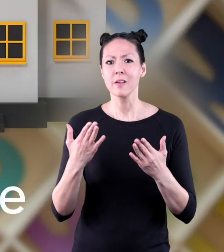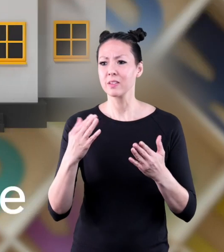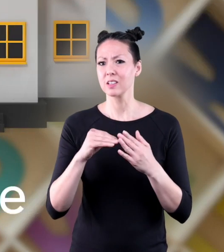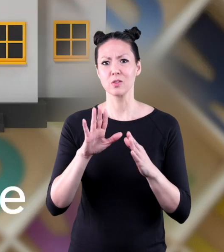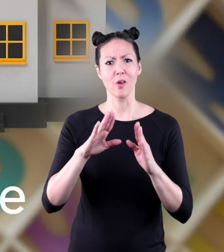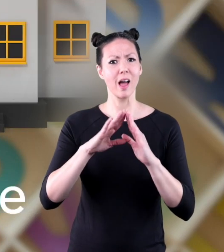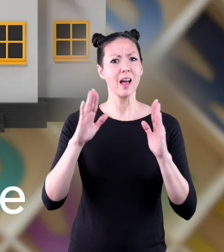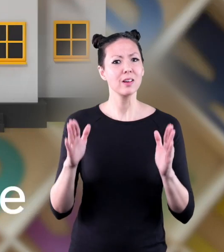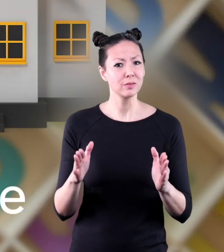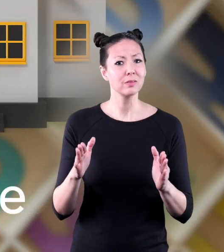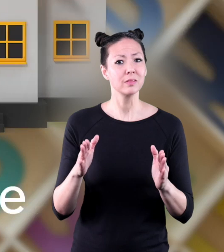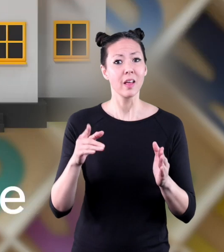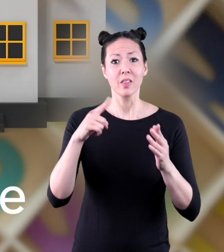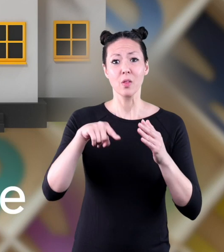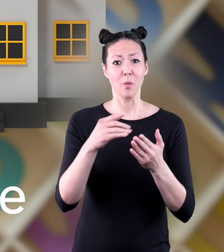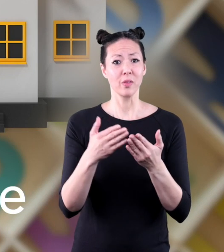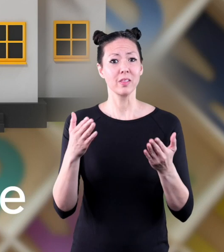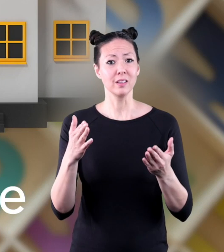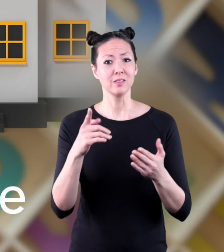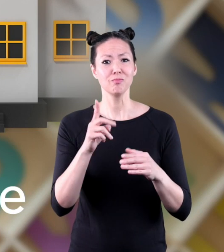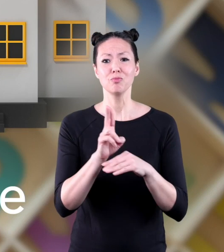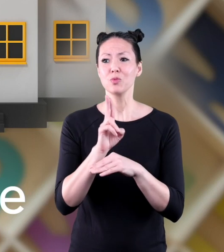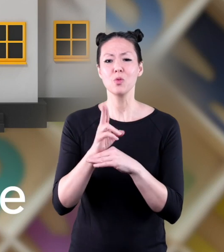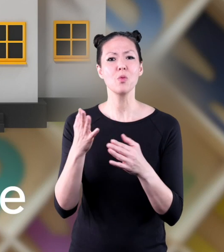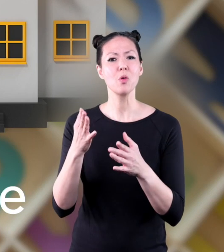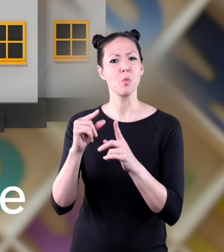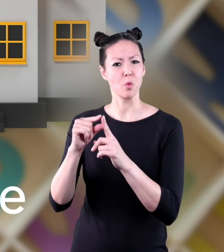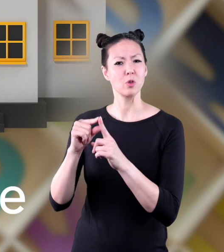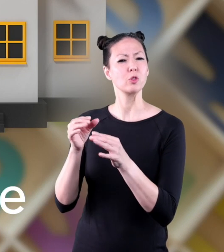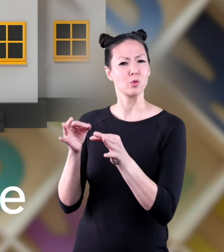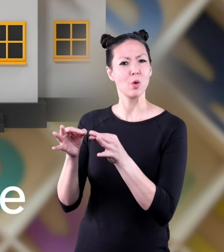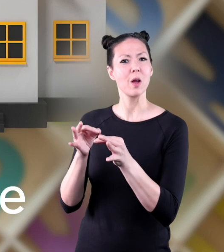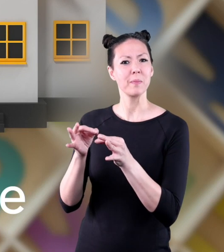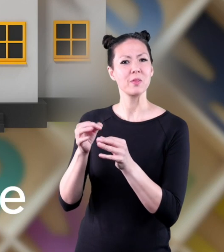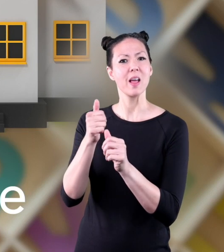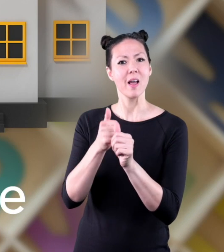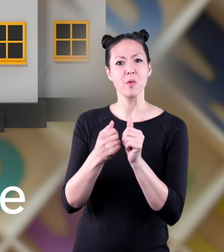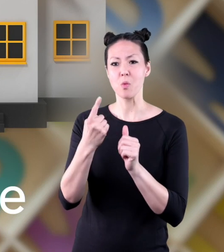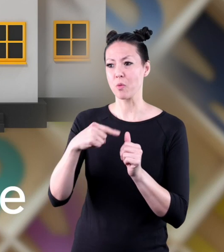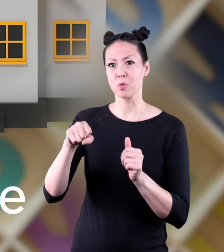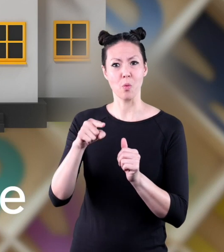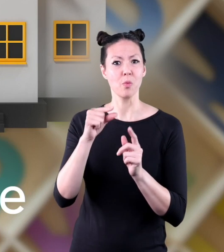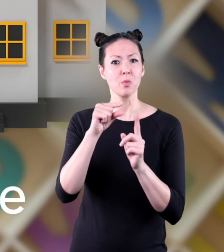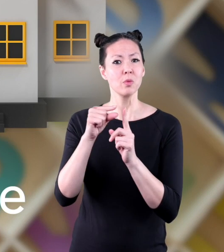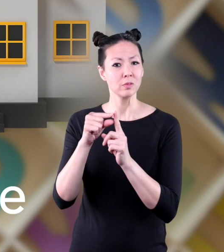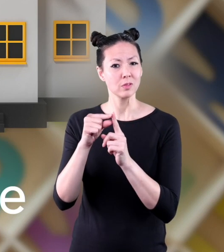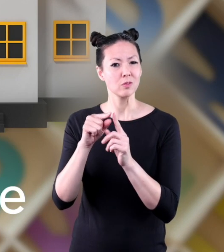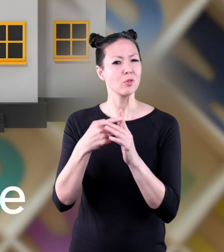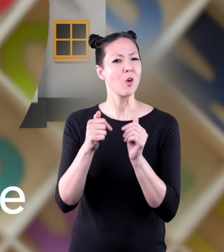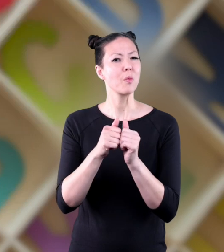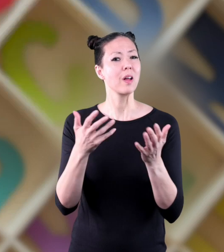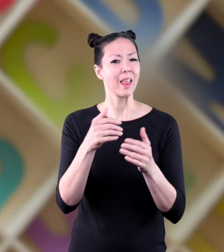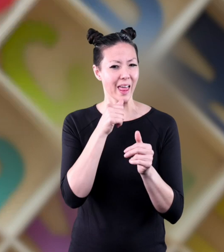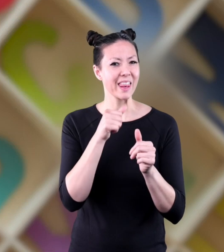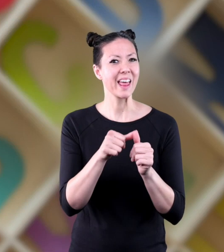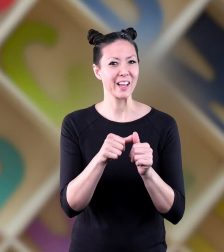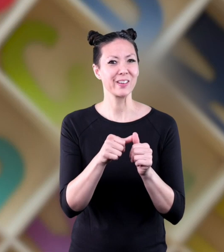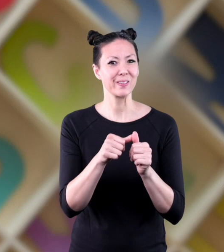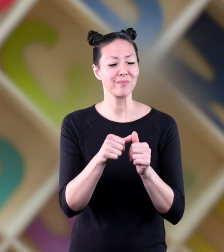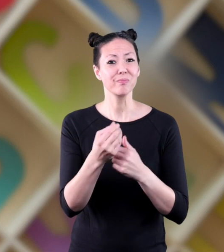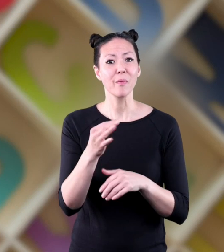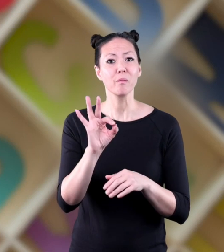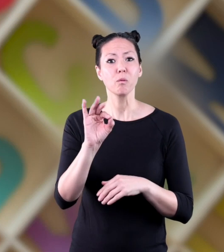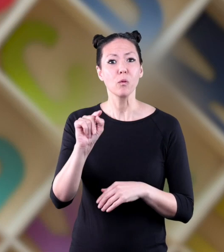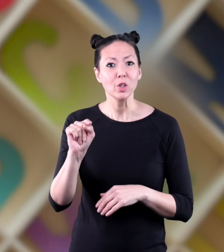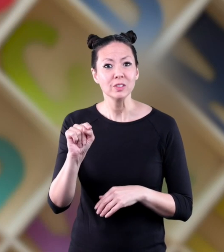in your house. These are all things that you can use a word to describe, and every one of those words starts with a letter.